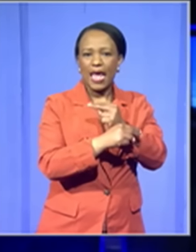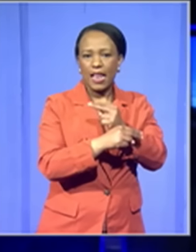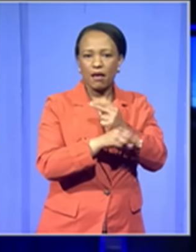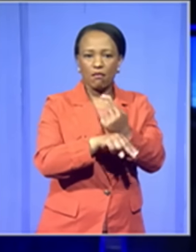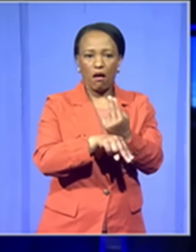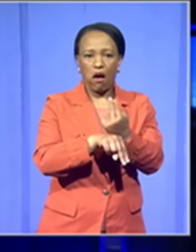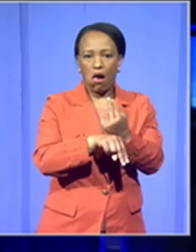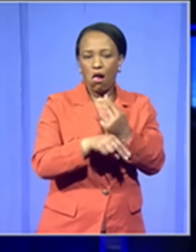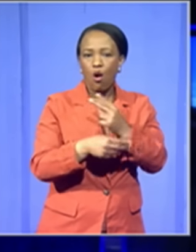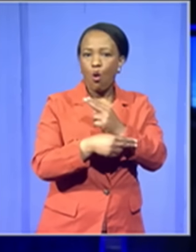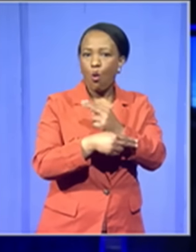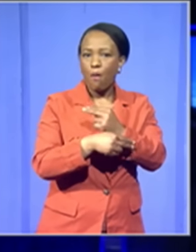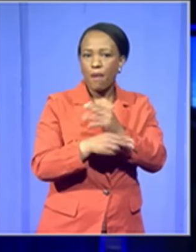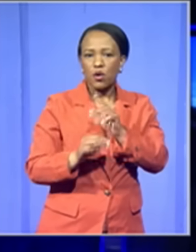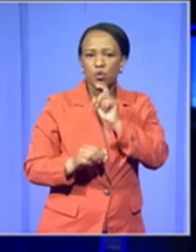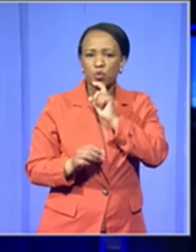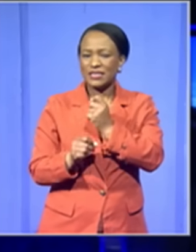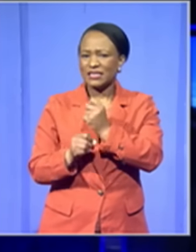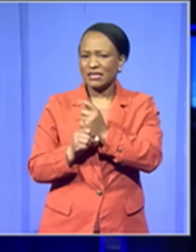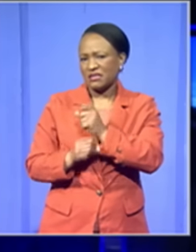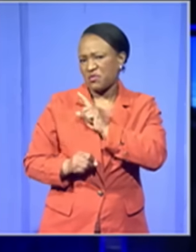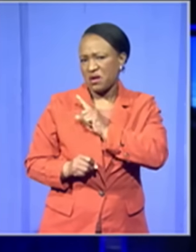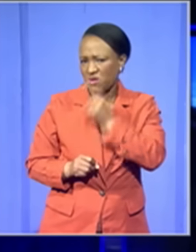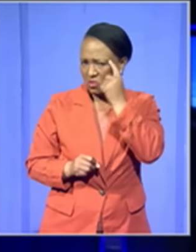e-hailing hona le hore ba palame ditekesi.